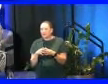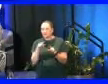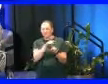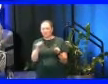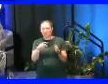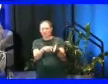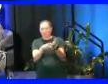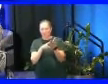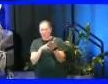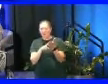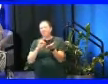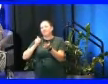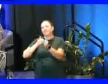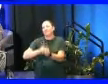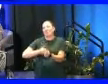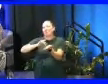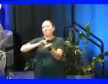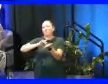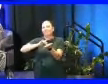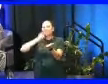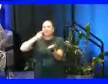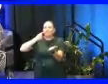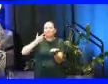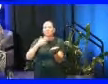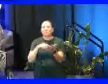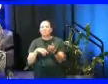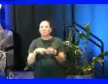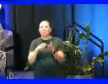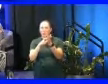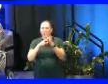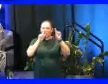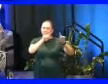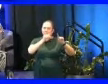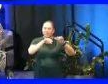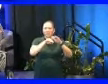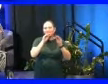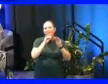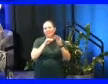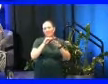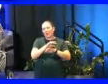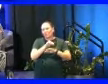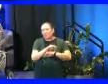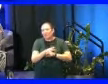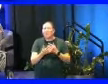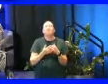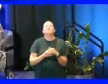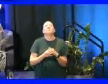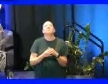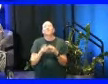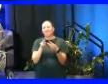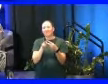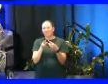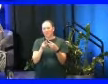ask you to be medicated, that you have to be in counseling, and those are